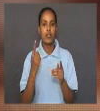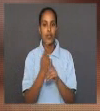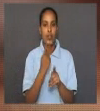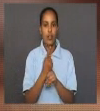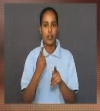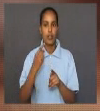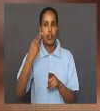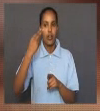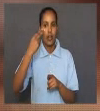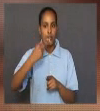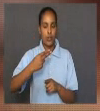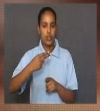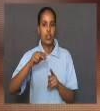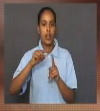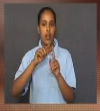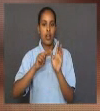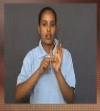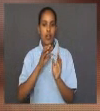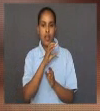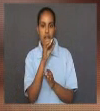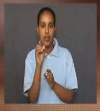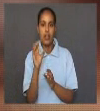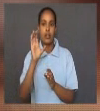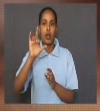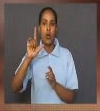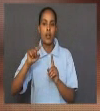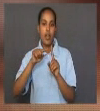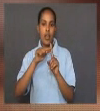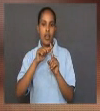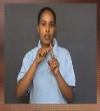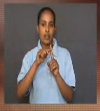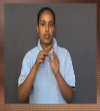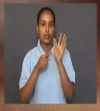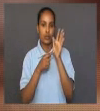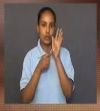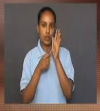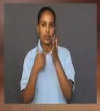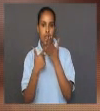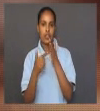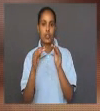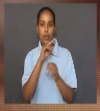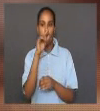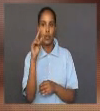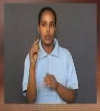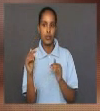forms a hydrogen ion and chloride ion, as shown by this question.